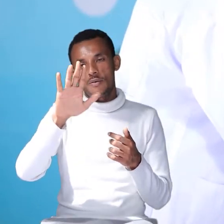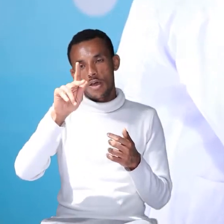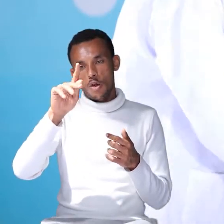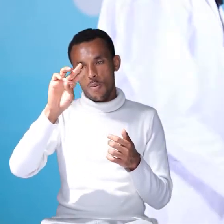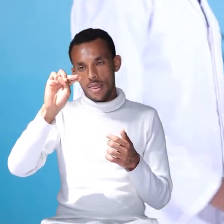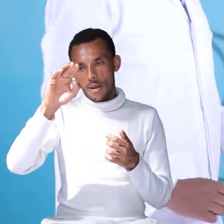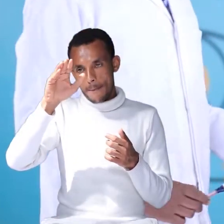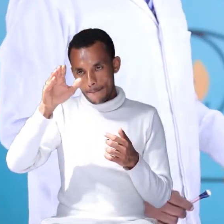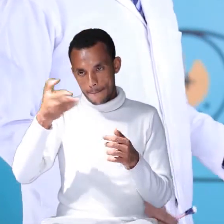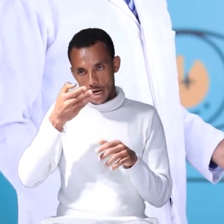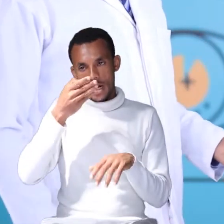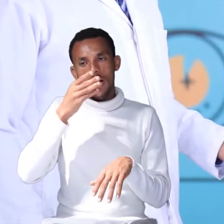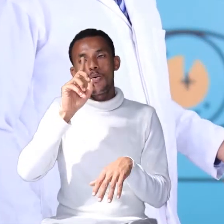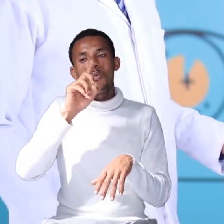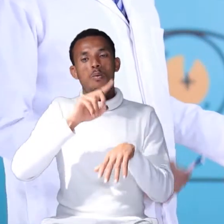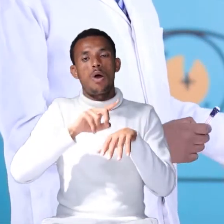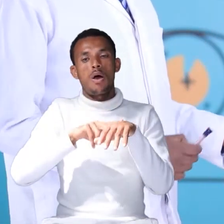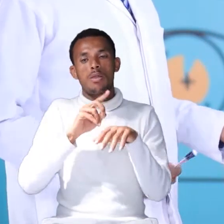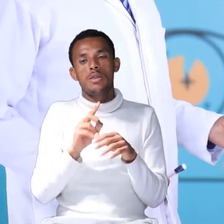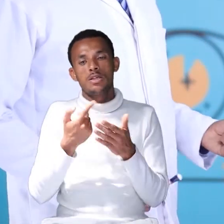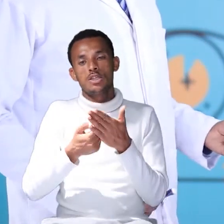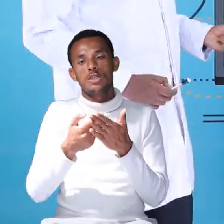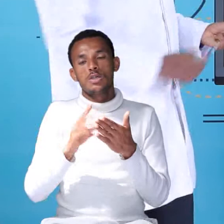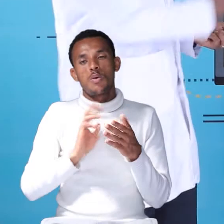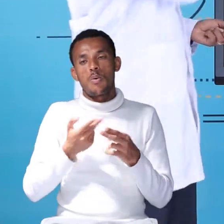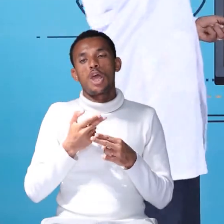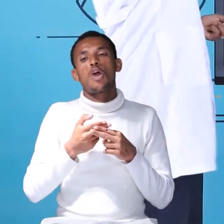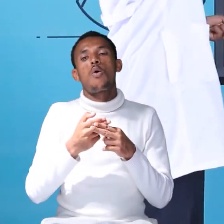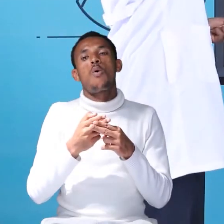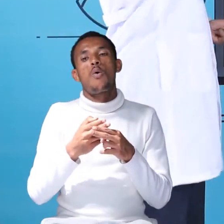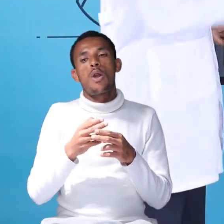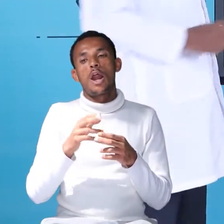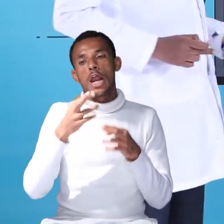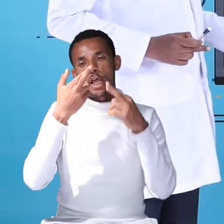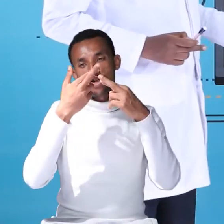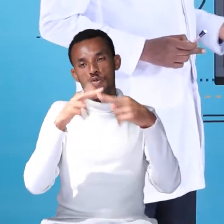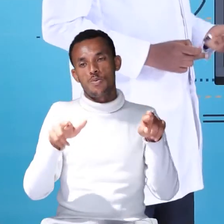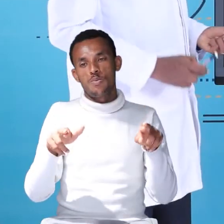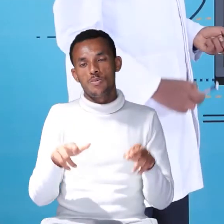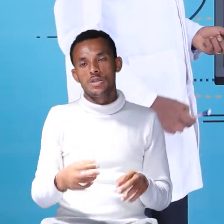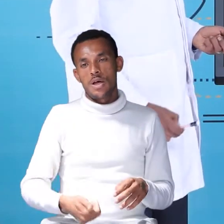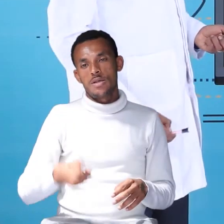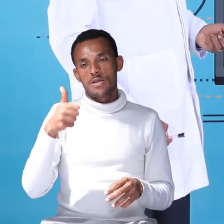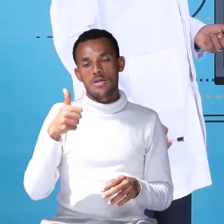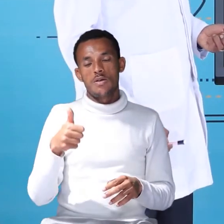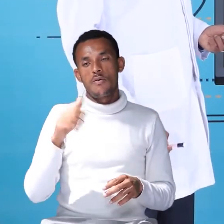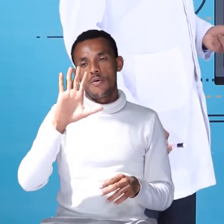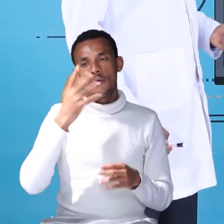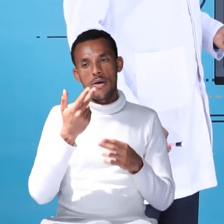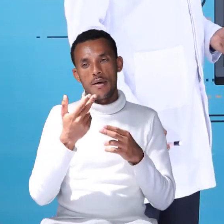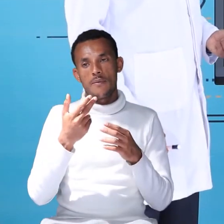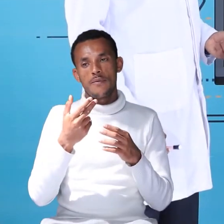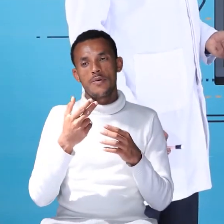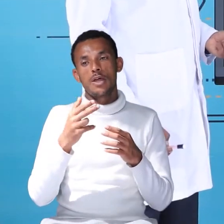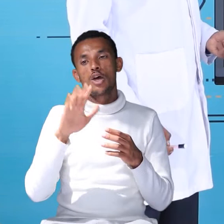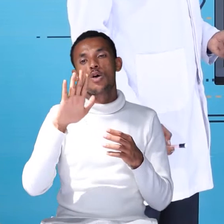kilometers per hour it will be. So this is what you call is that ratio. The other one, 5 tire